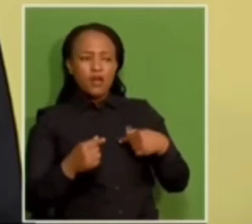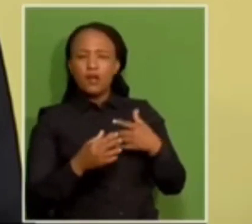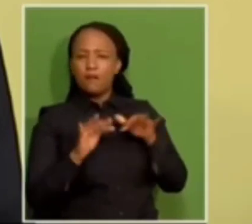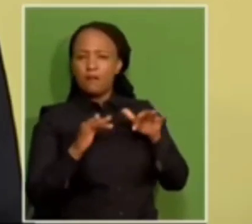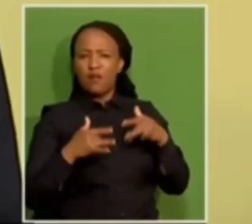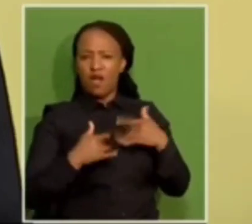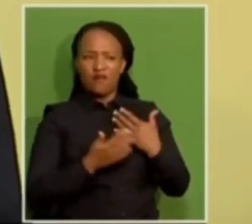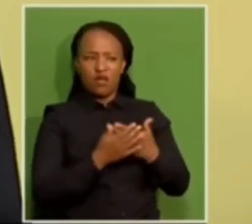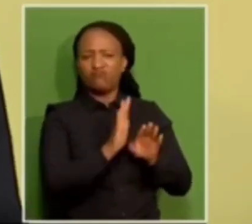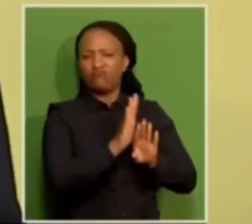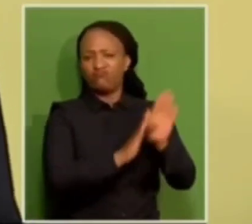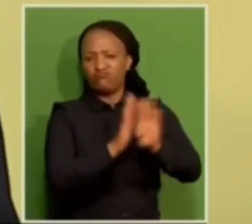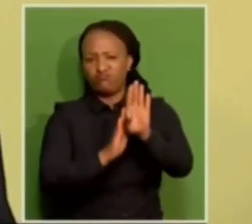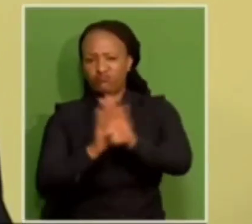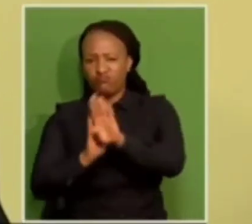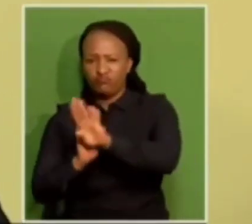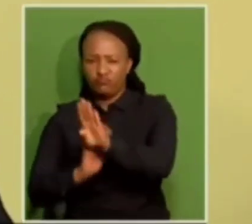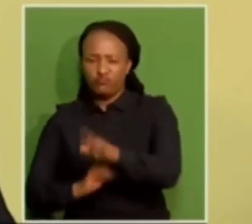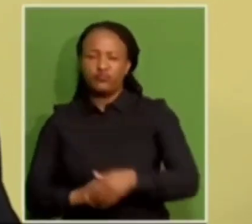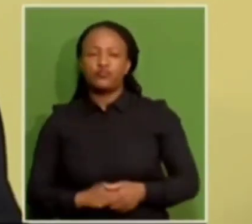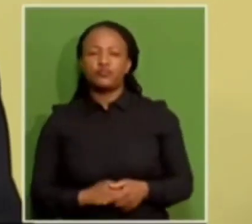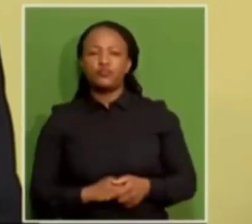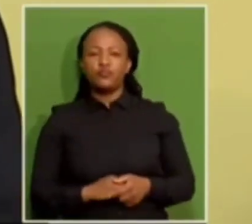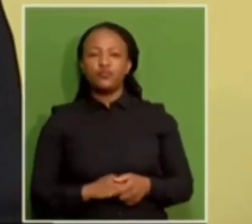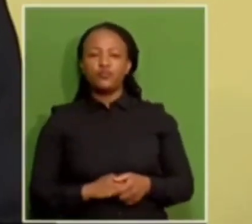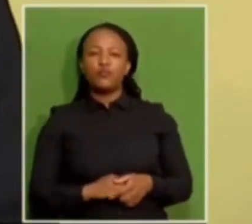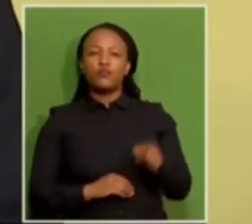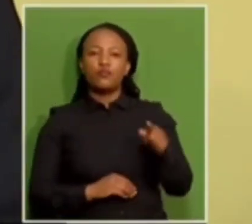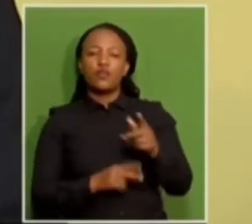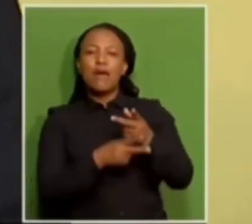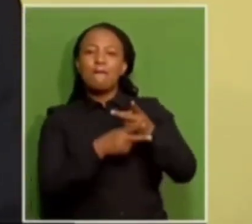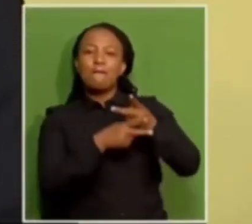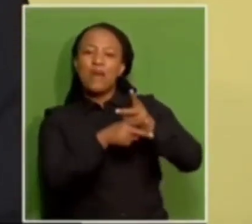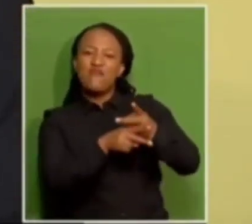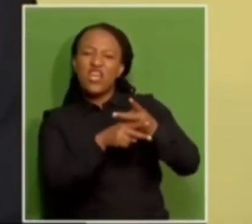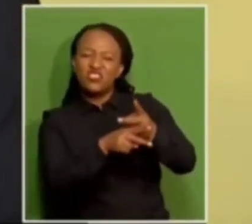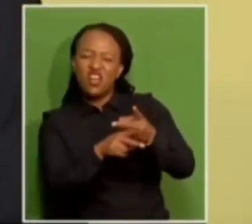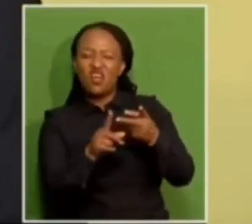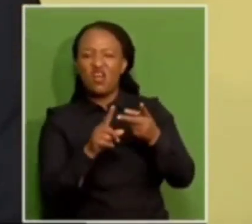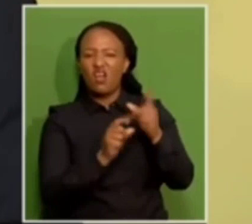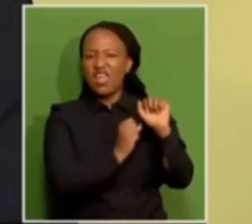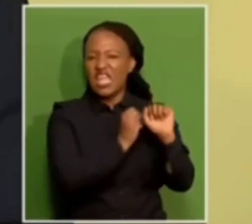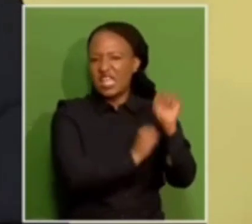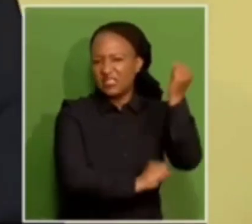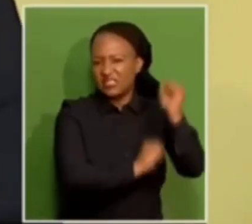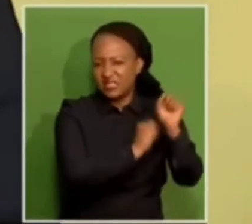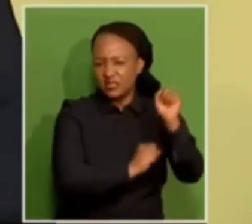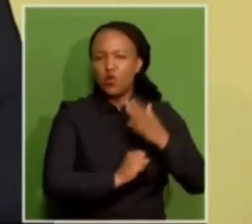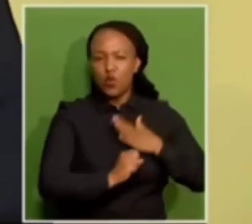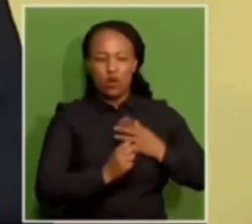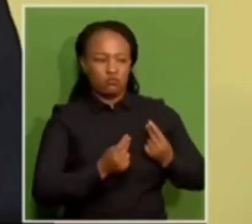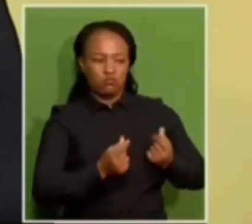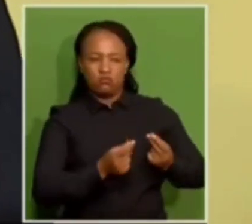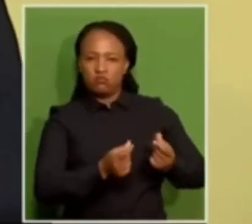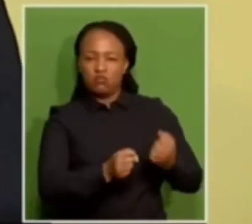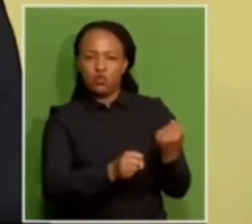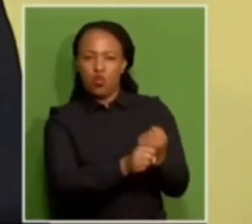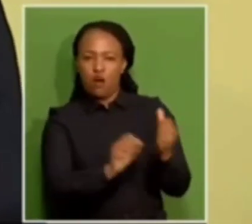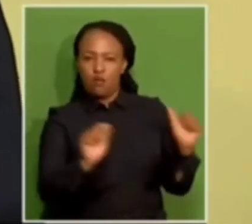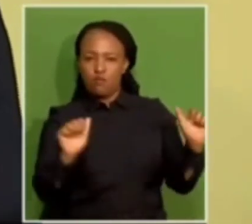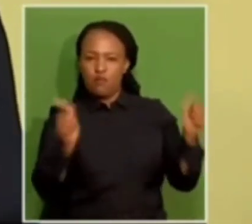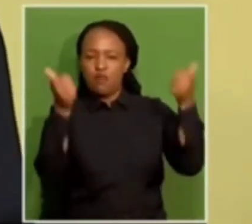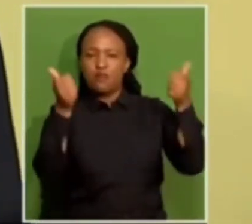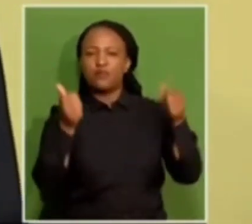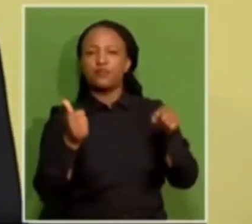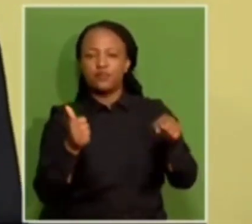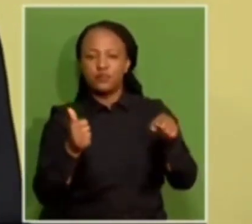prosperity for all of Africa it will also accelerate manufacturing and Industrial capacity on our